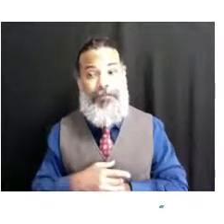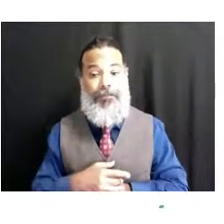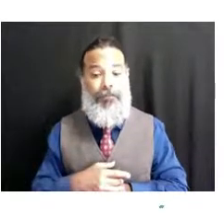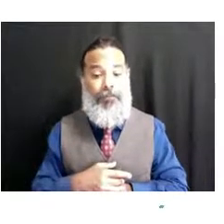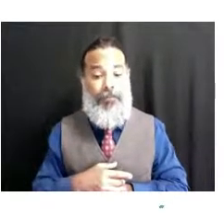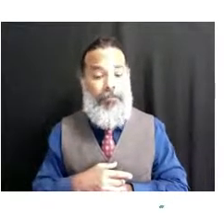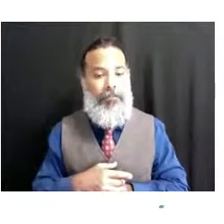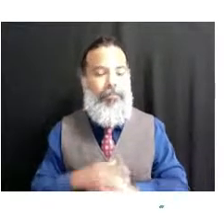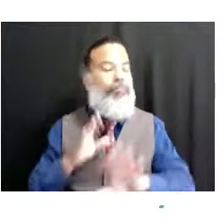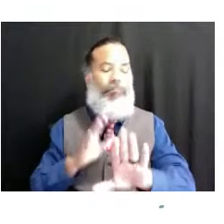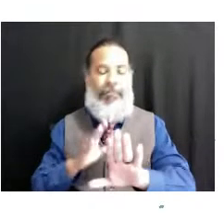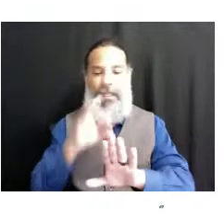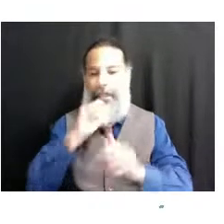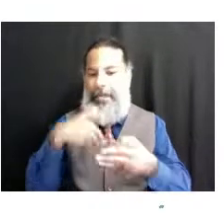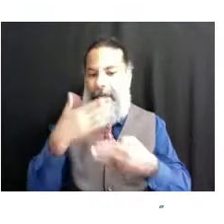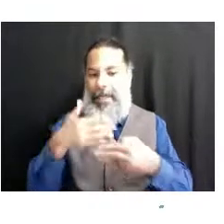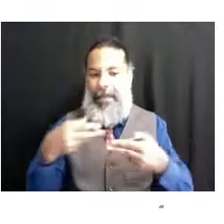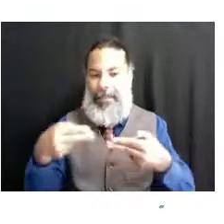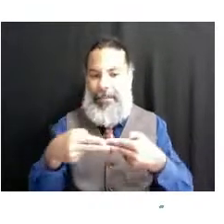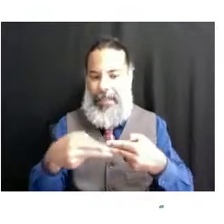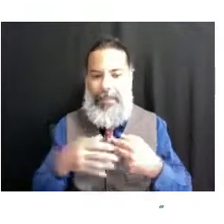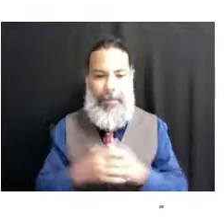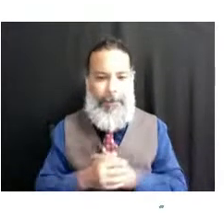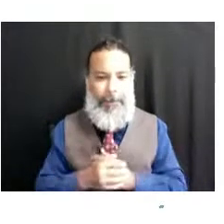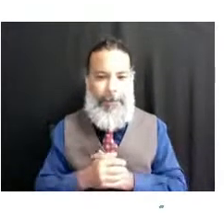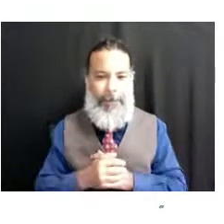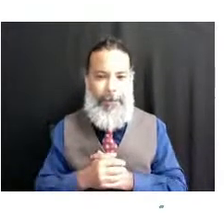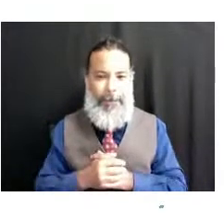I guess we should see the next slide now.